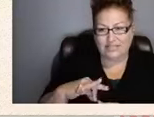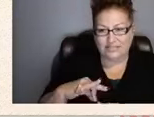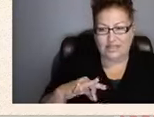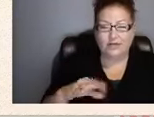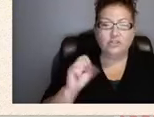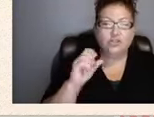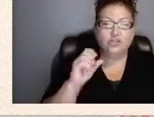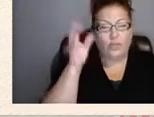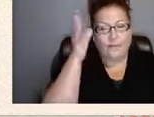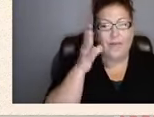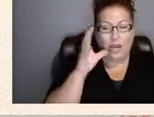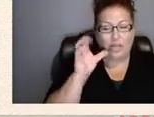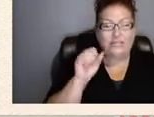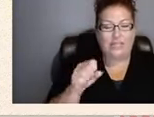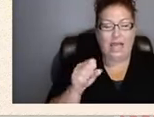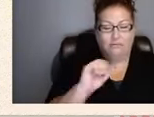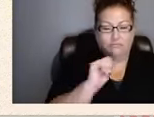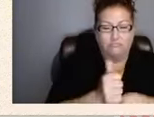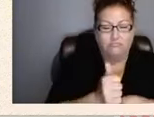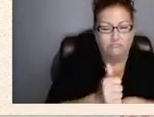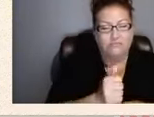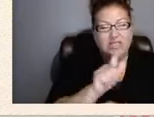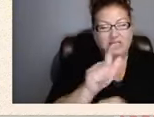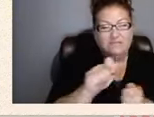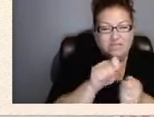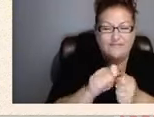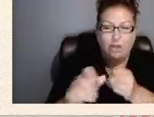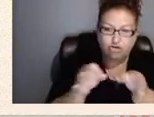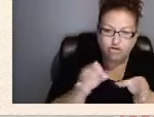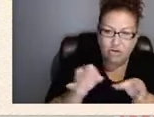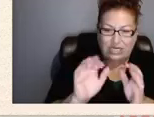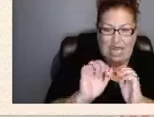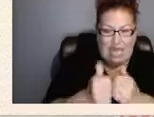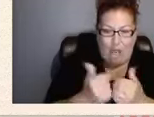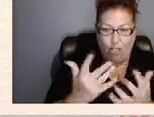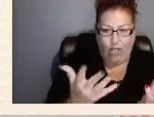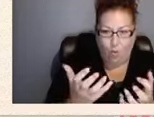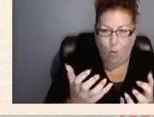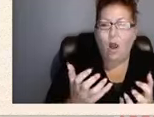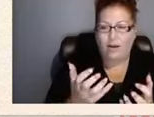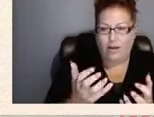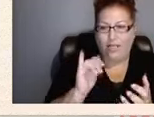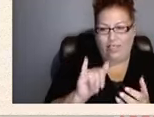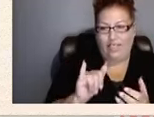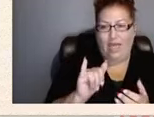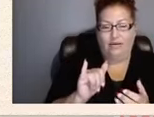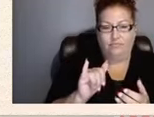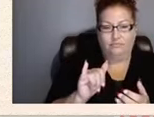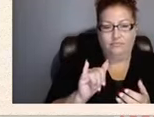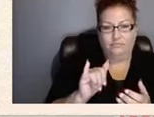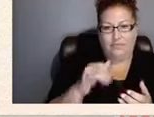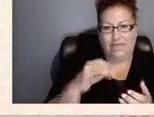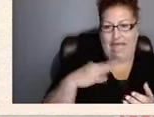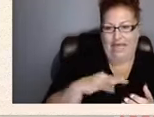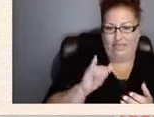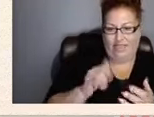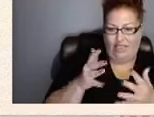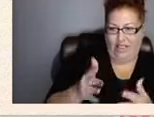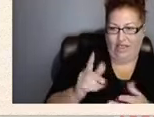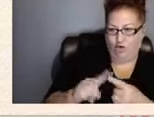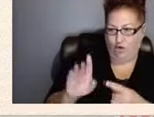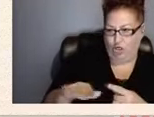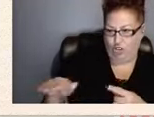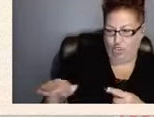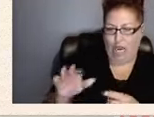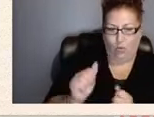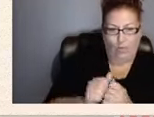into place specific instructions about how they want the assets that they're leaving to their child with special needs. They